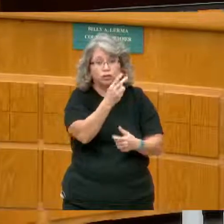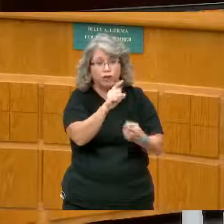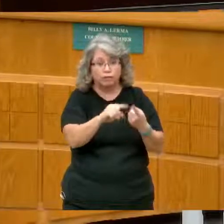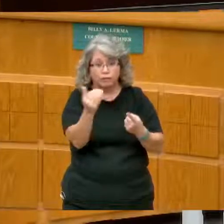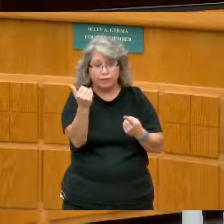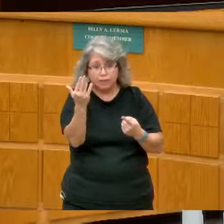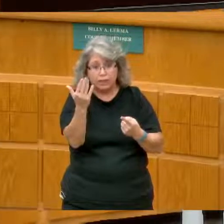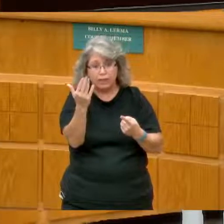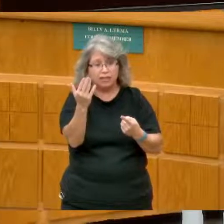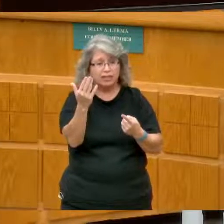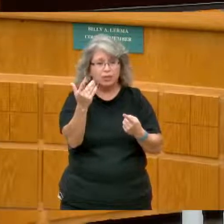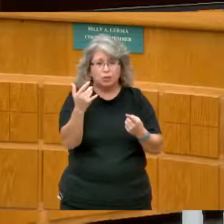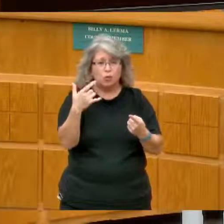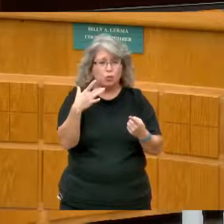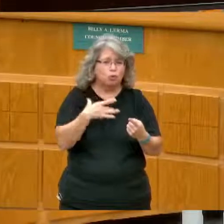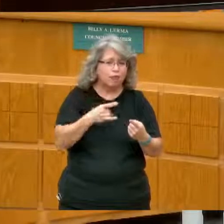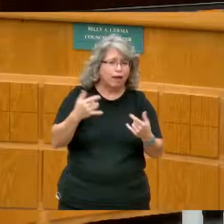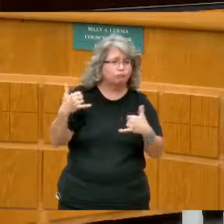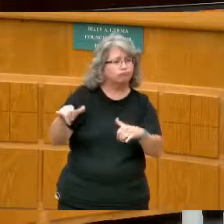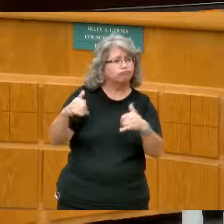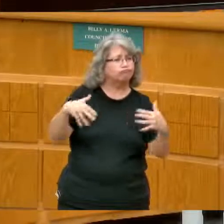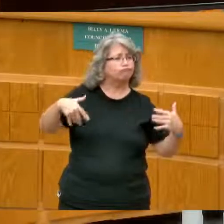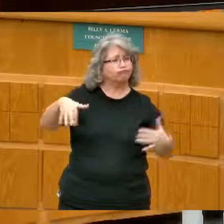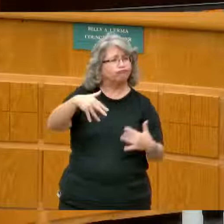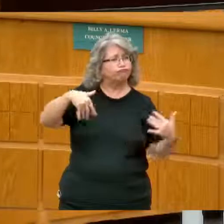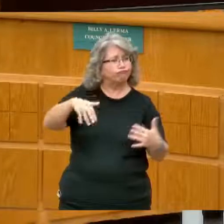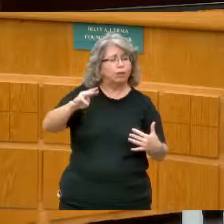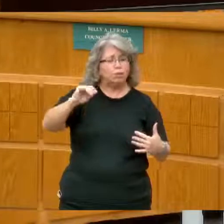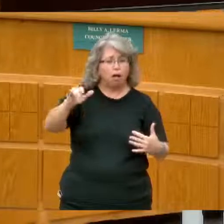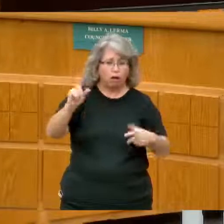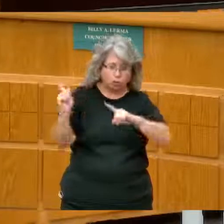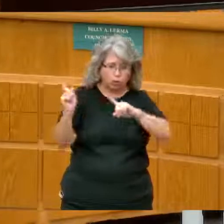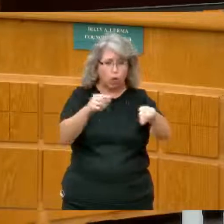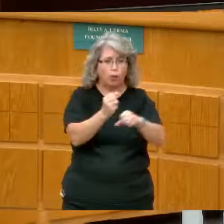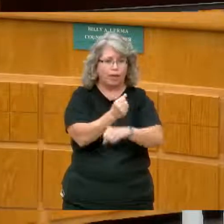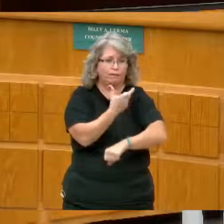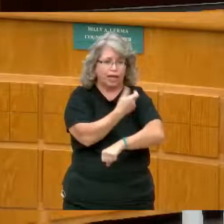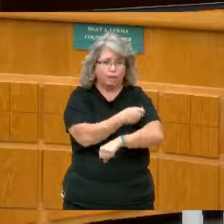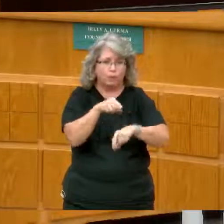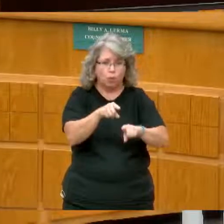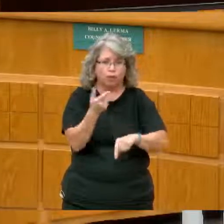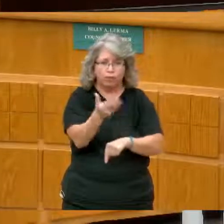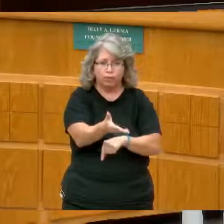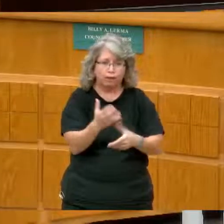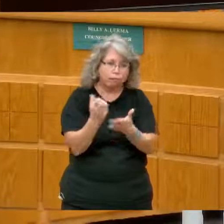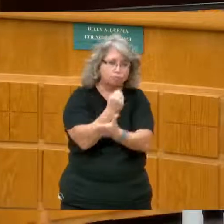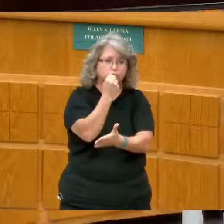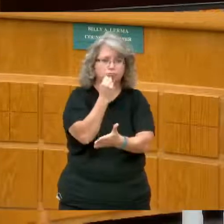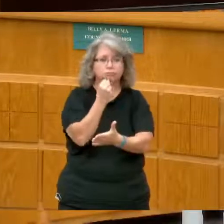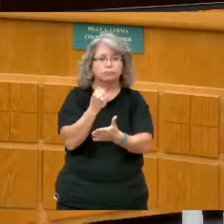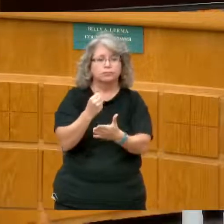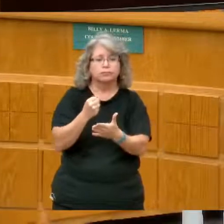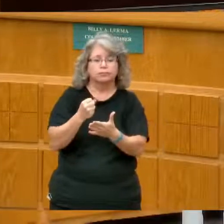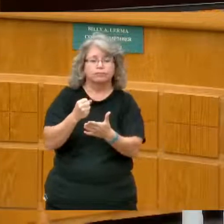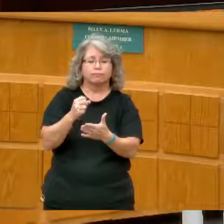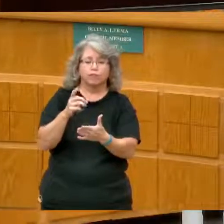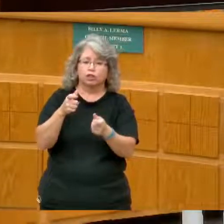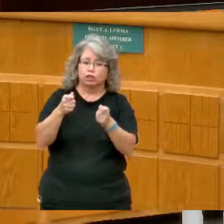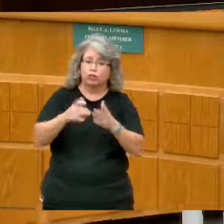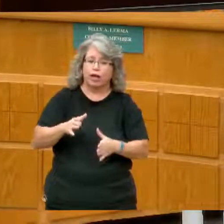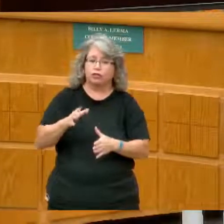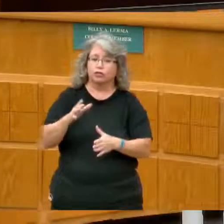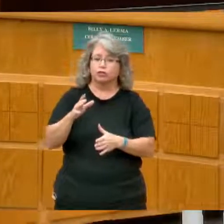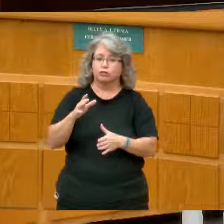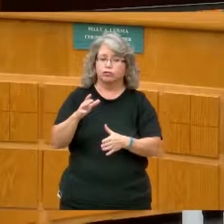place you always hang out at, man. Go to La Palmera Mall and get that vaccine. Director Rodriguez obviously gave you all